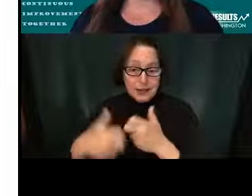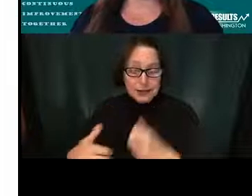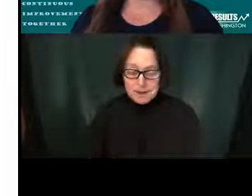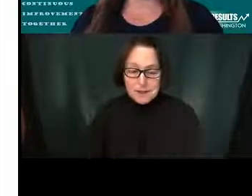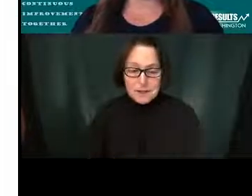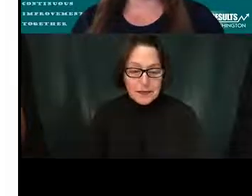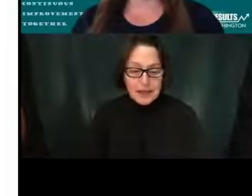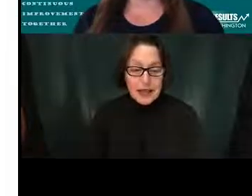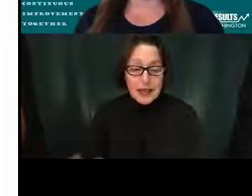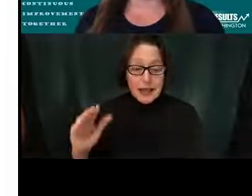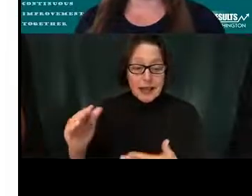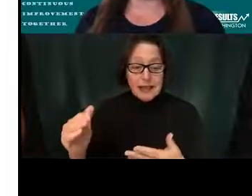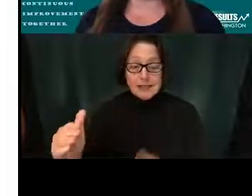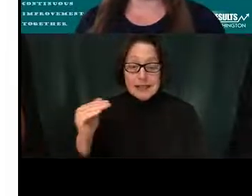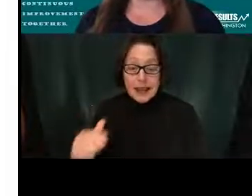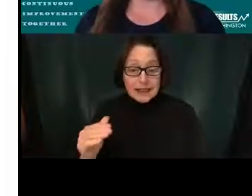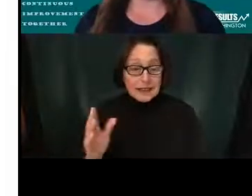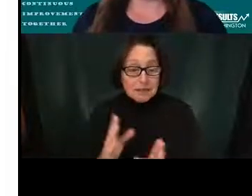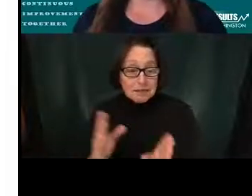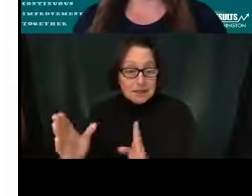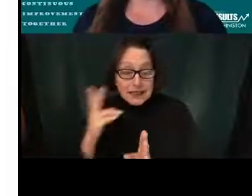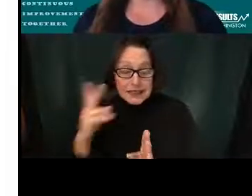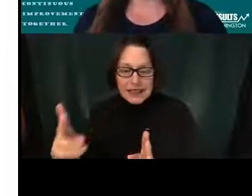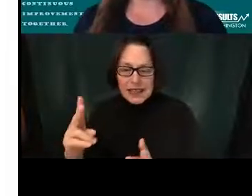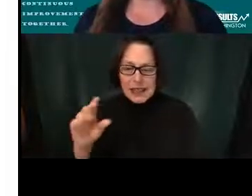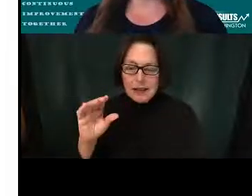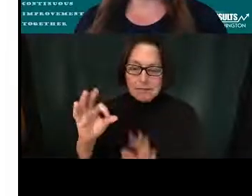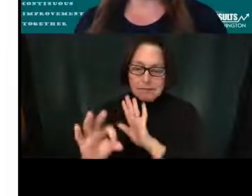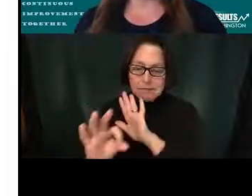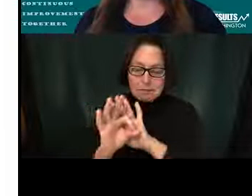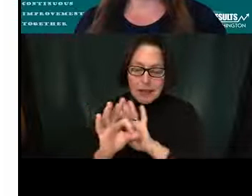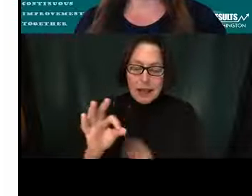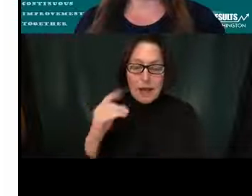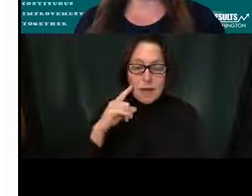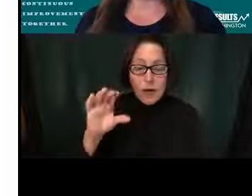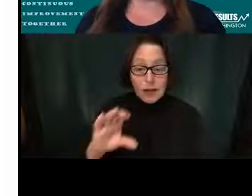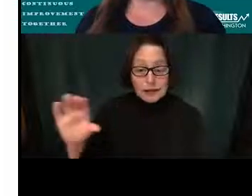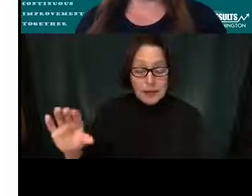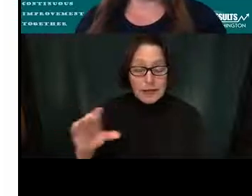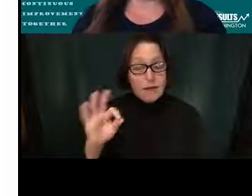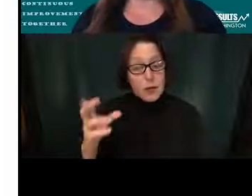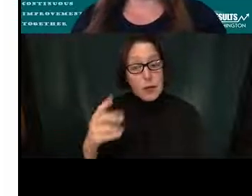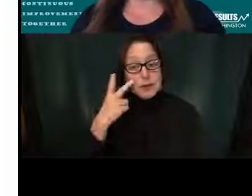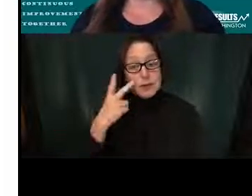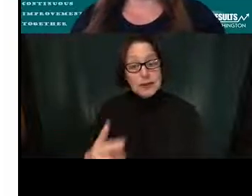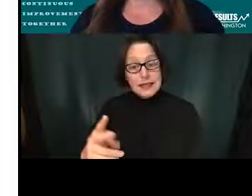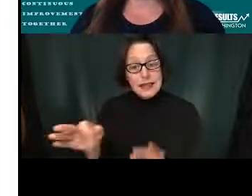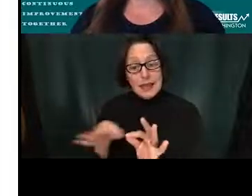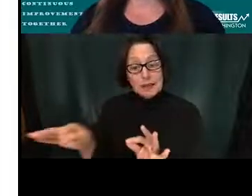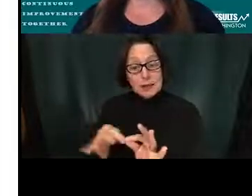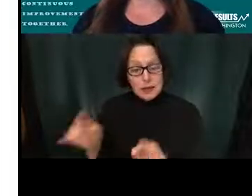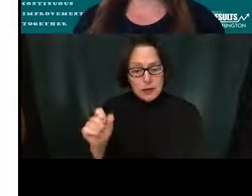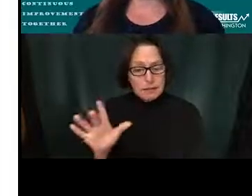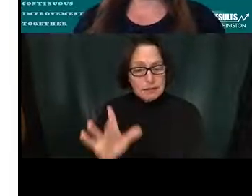Next, you'll notice an icon for closed captioning. If you wish to see closed captioning, just click on that button, and you can